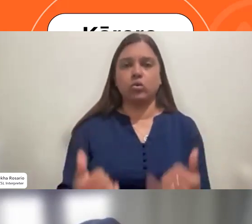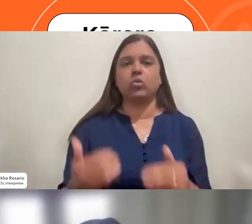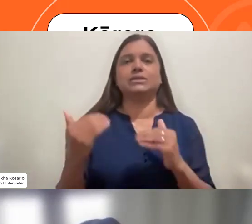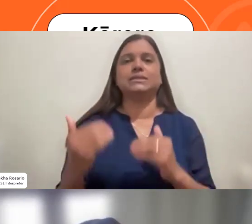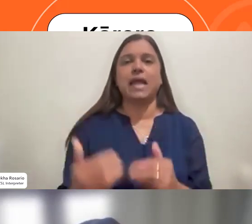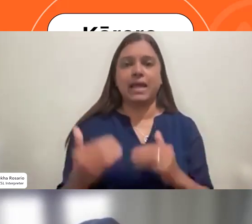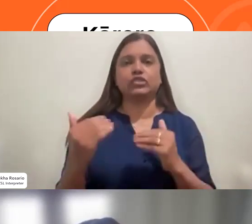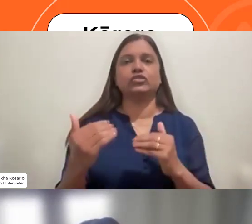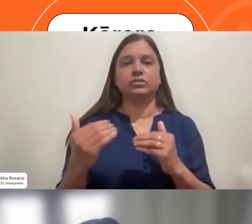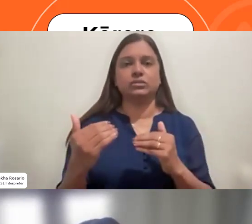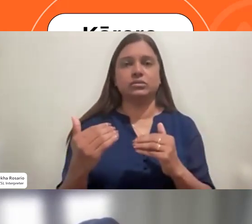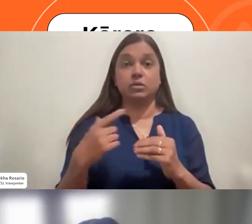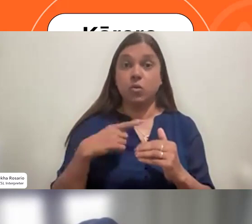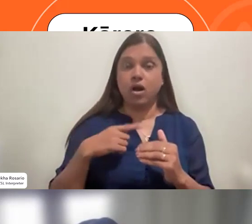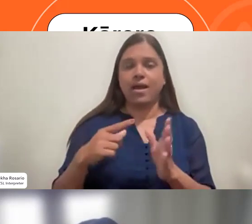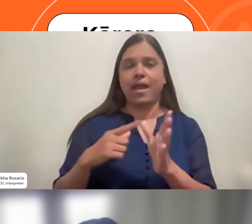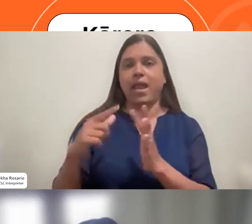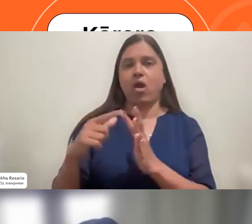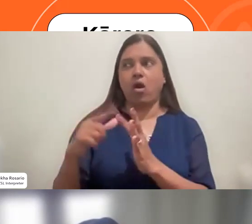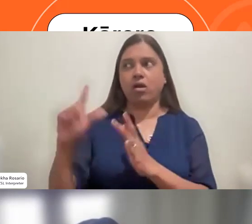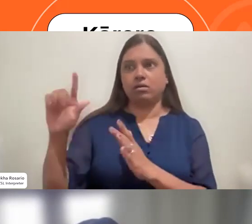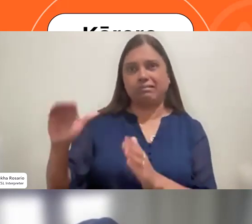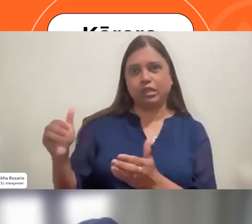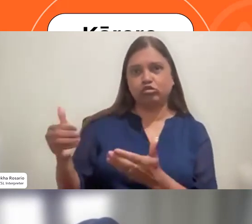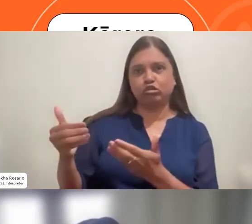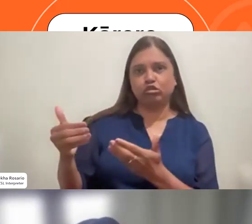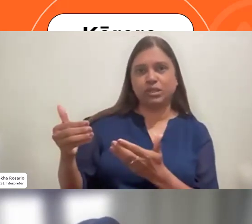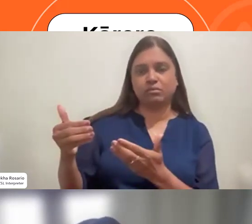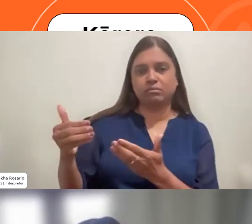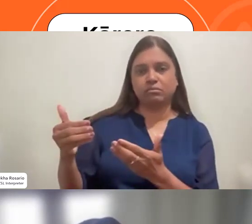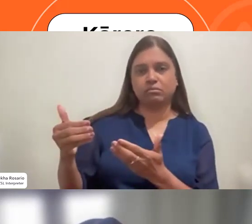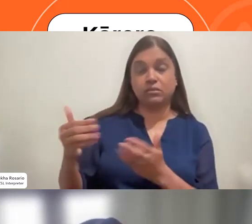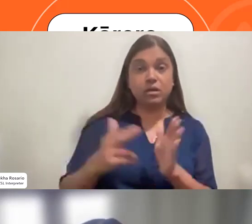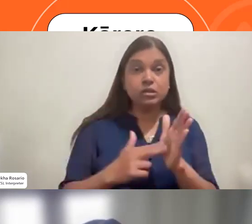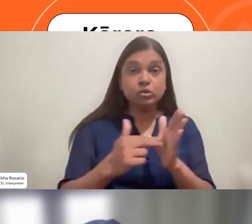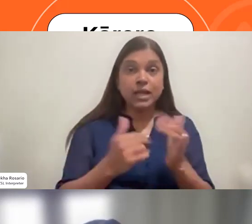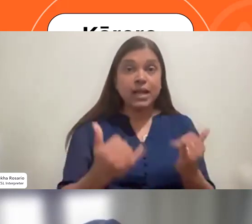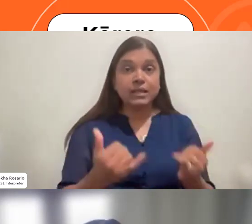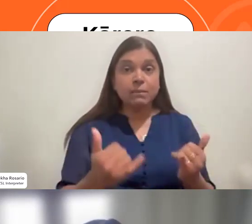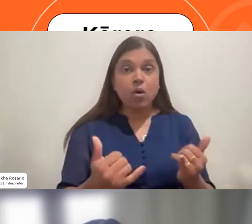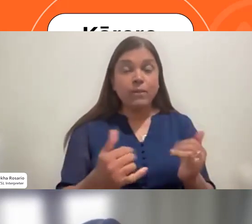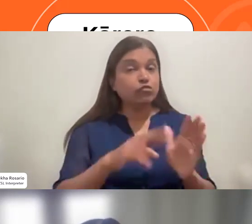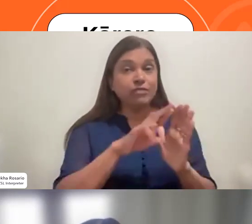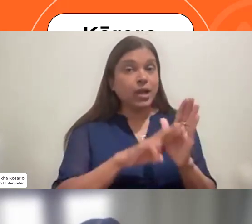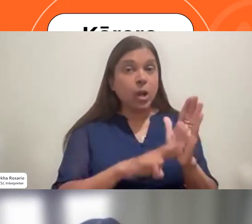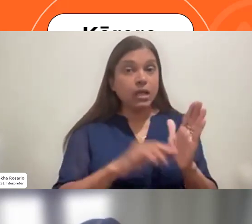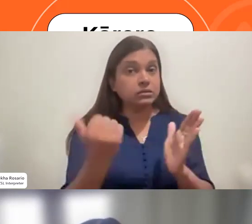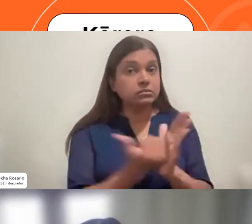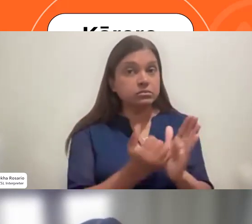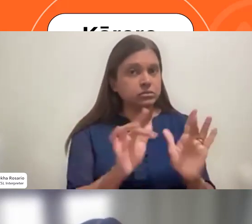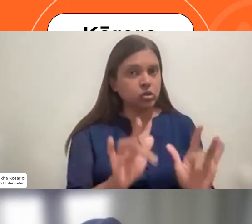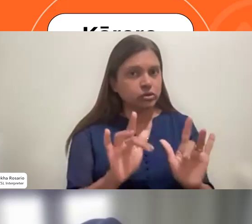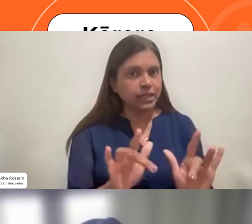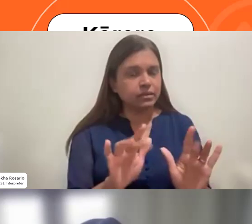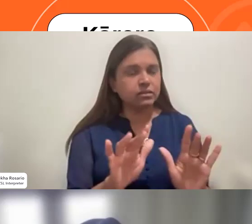of AI, and we're not regulated in New Zealand. Standards are still new.